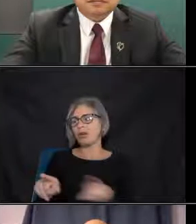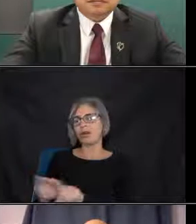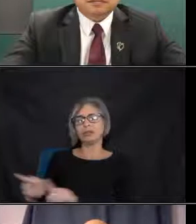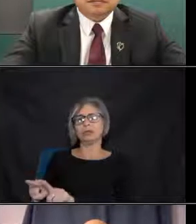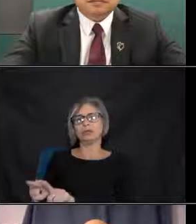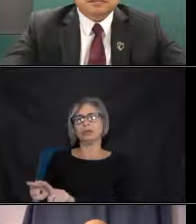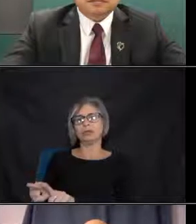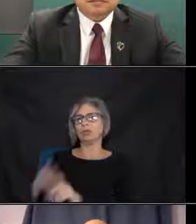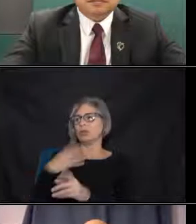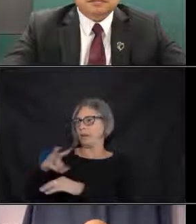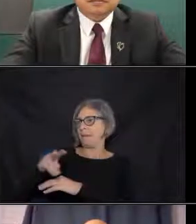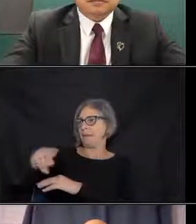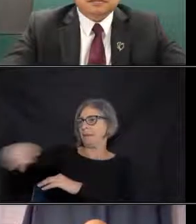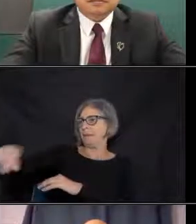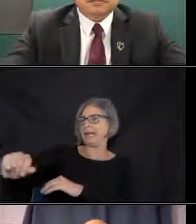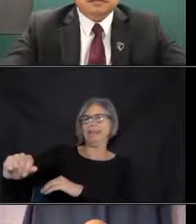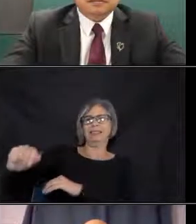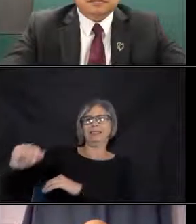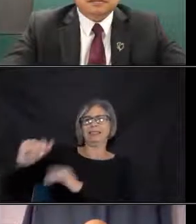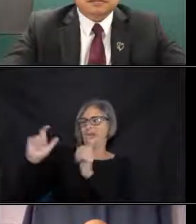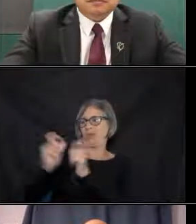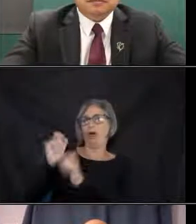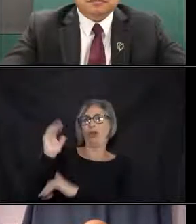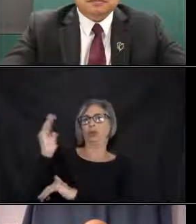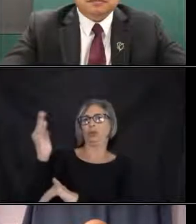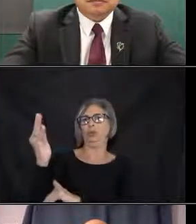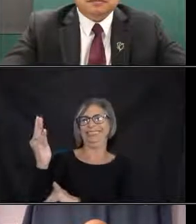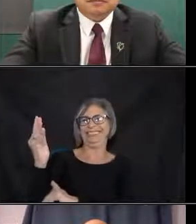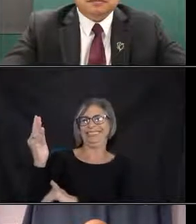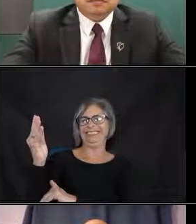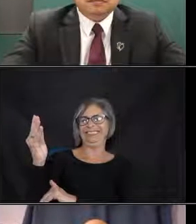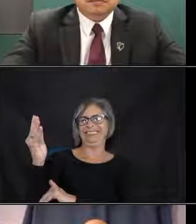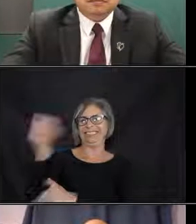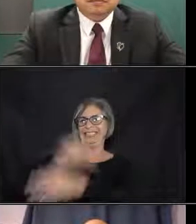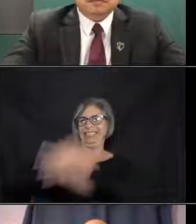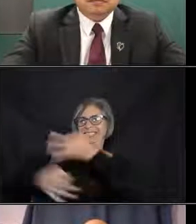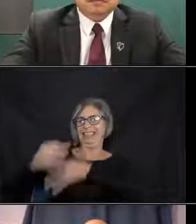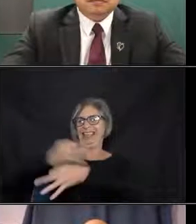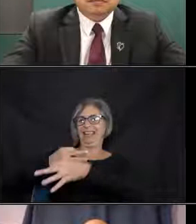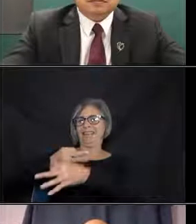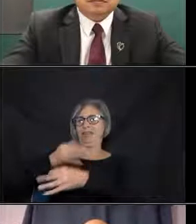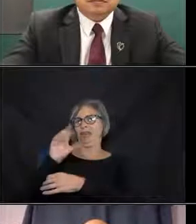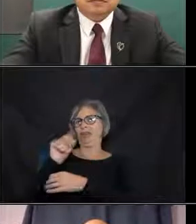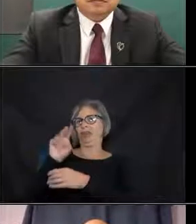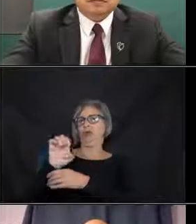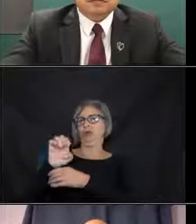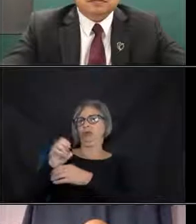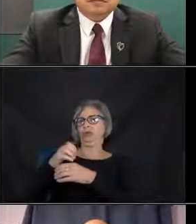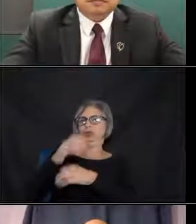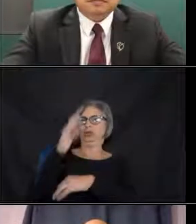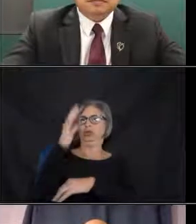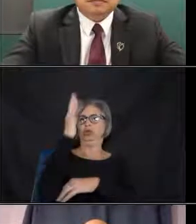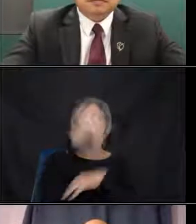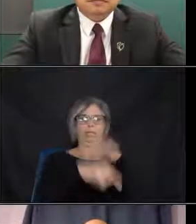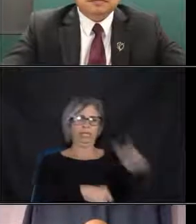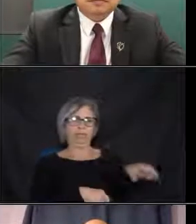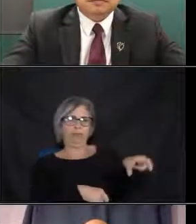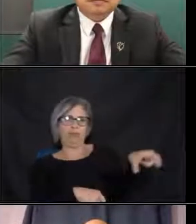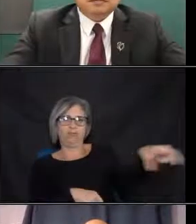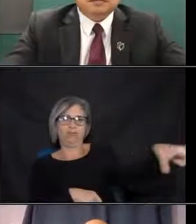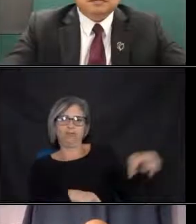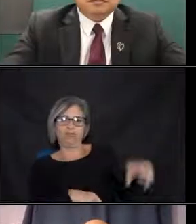And we could plant somewhat smaller trees than the code required trees that are needed for our medians and along streets